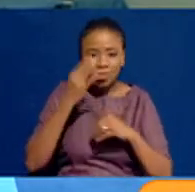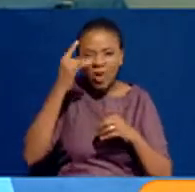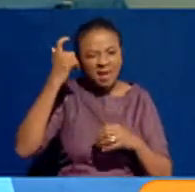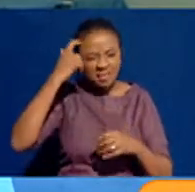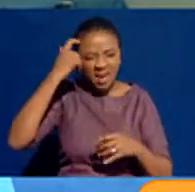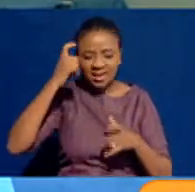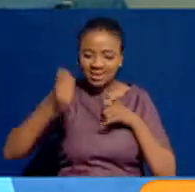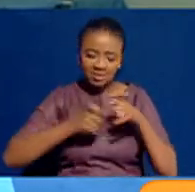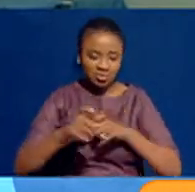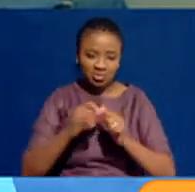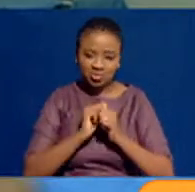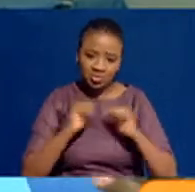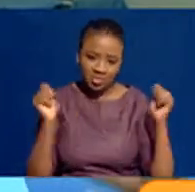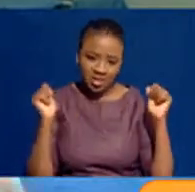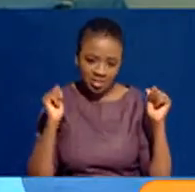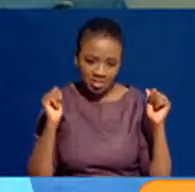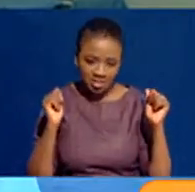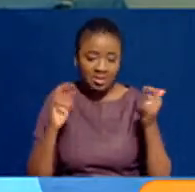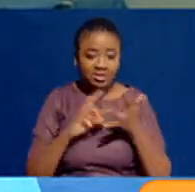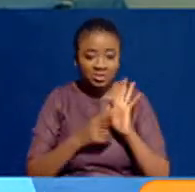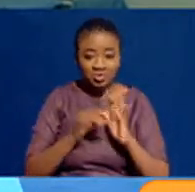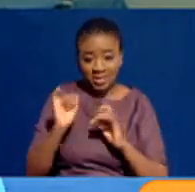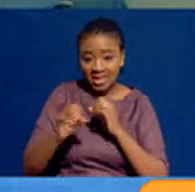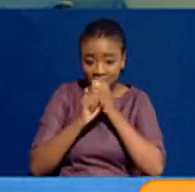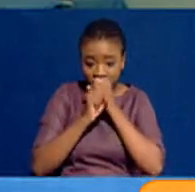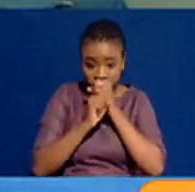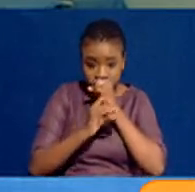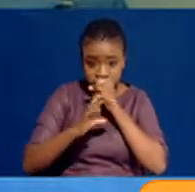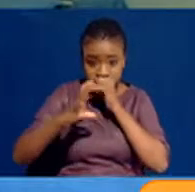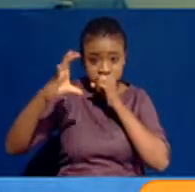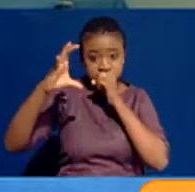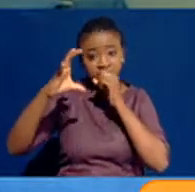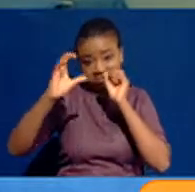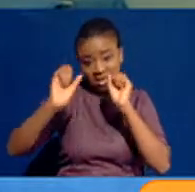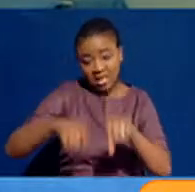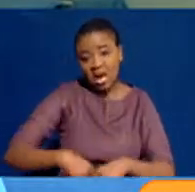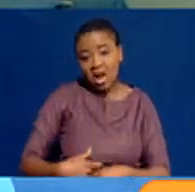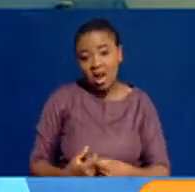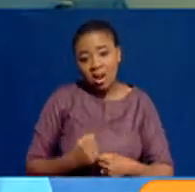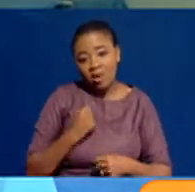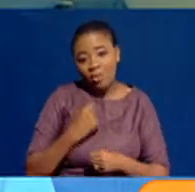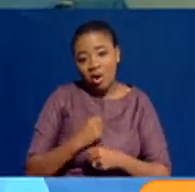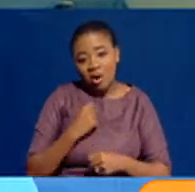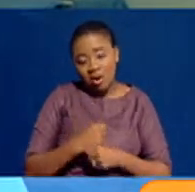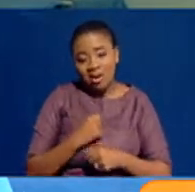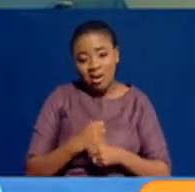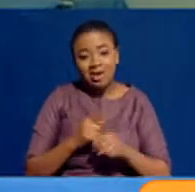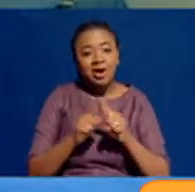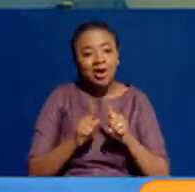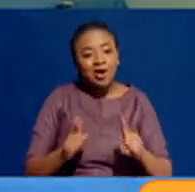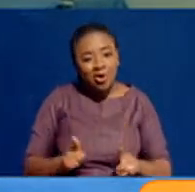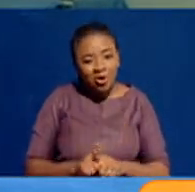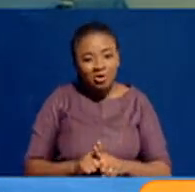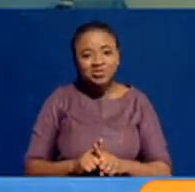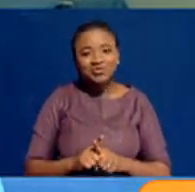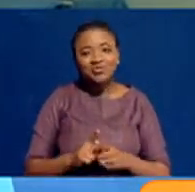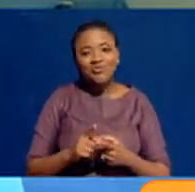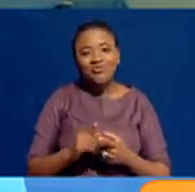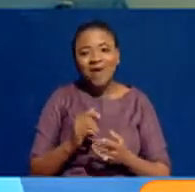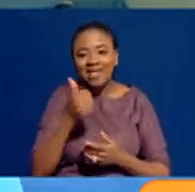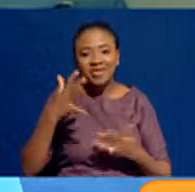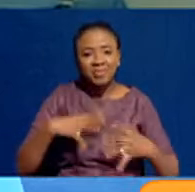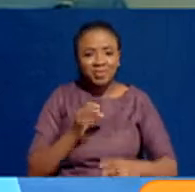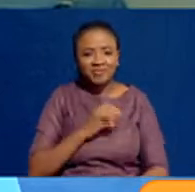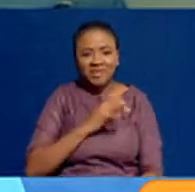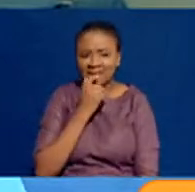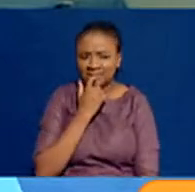brain to work quite well. So also balloons are being fixed in a good number. And also some people really have this morbid fear of